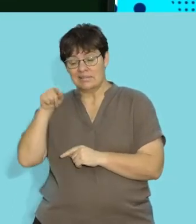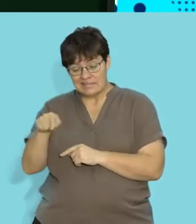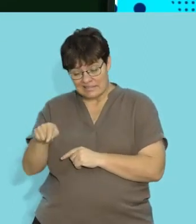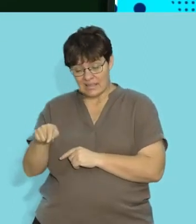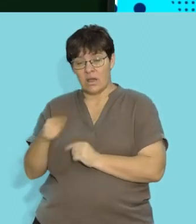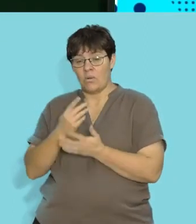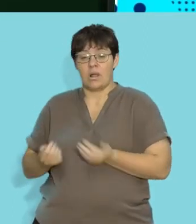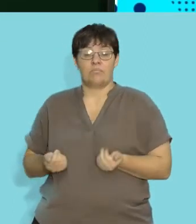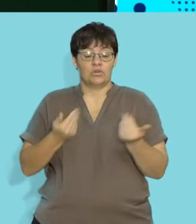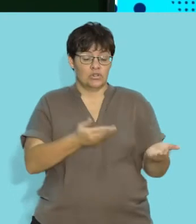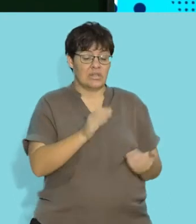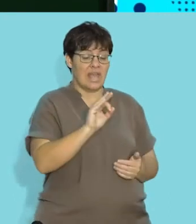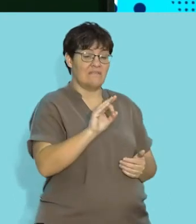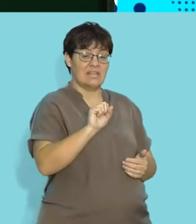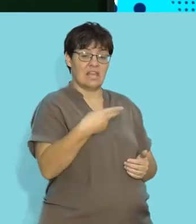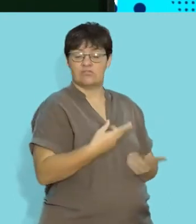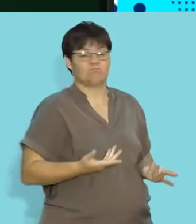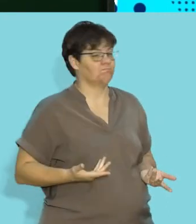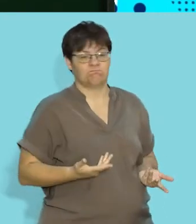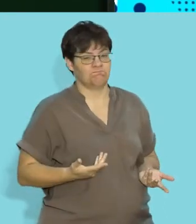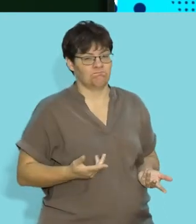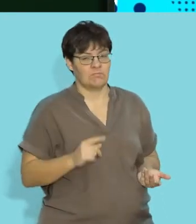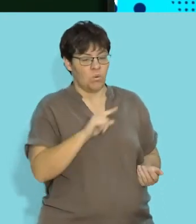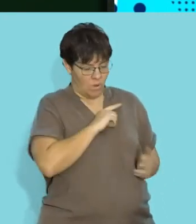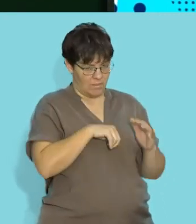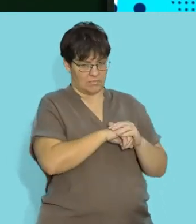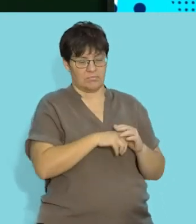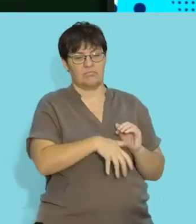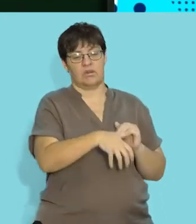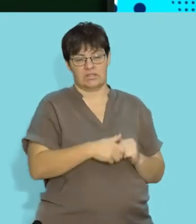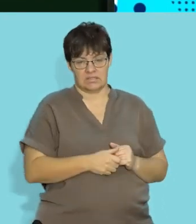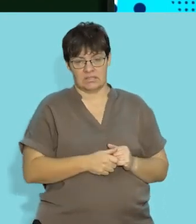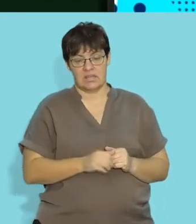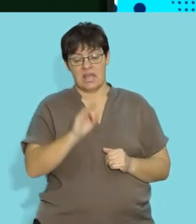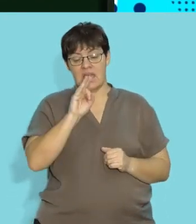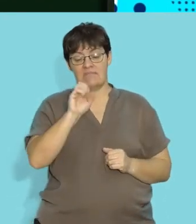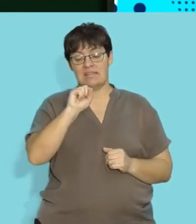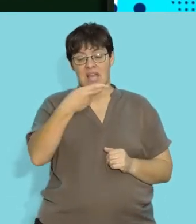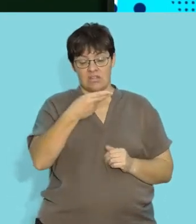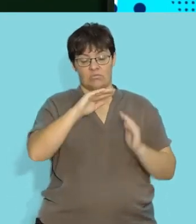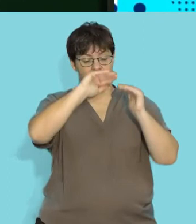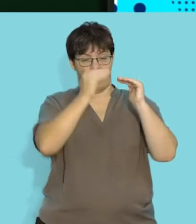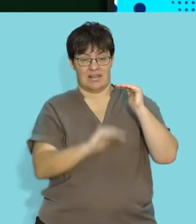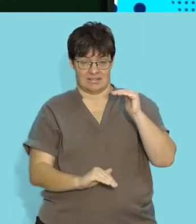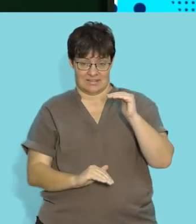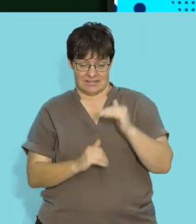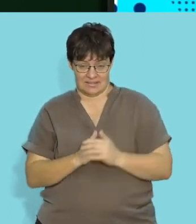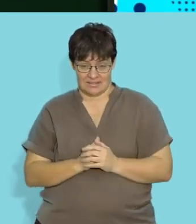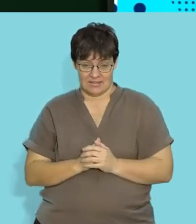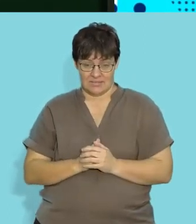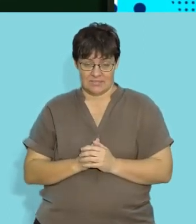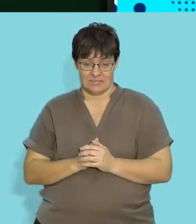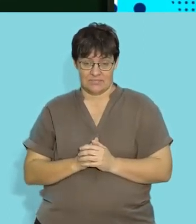the pituitary gland will not produce FSH. And this in turn will mean that the levels of FSH decrease